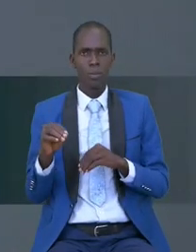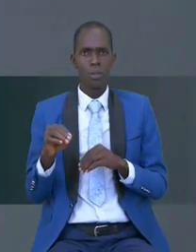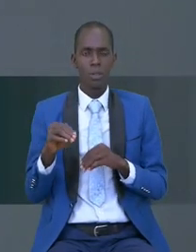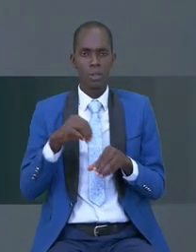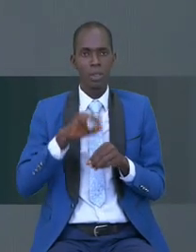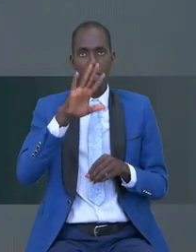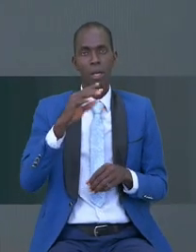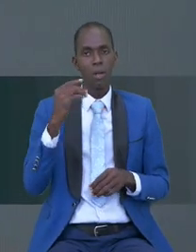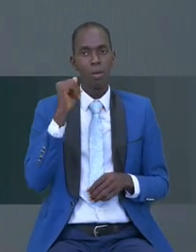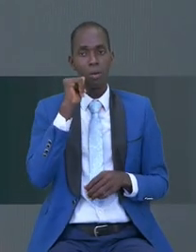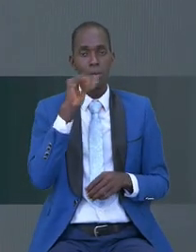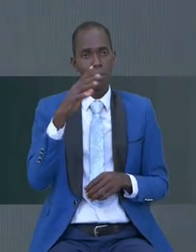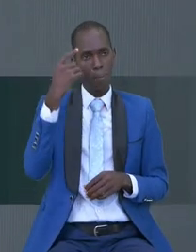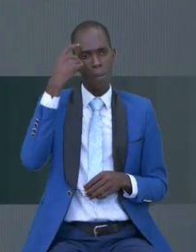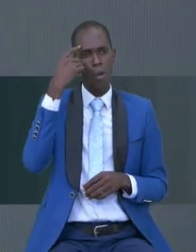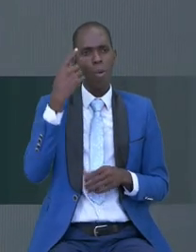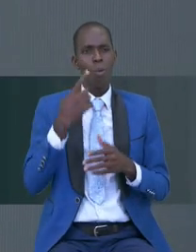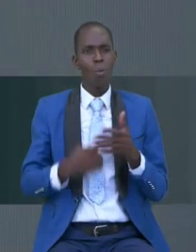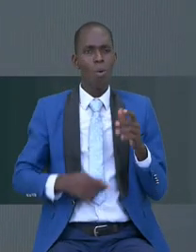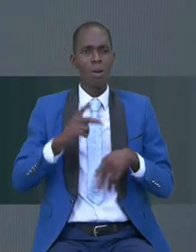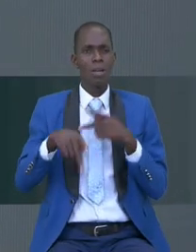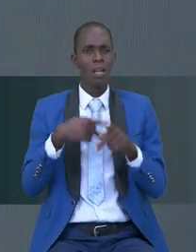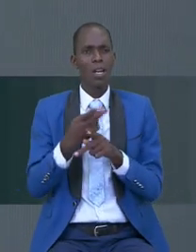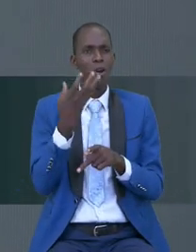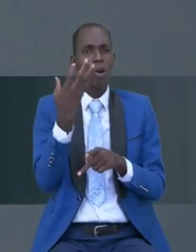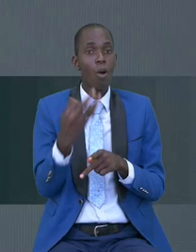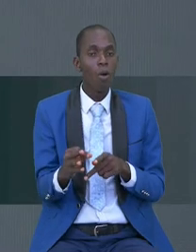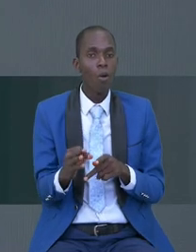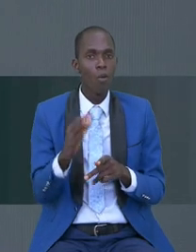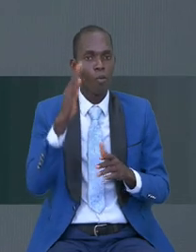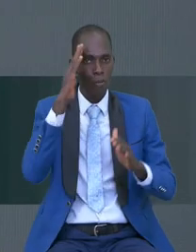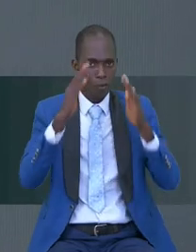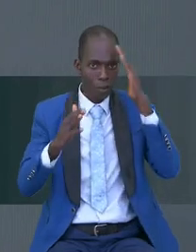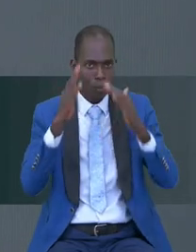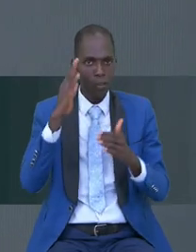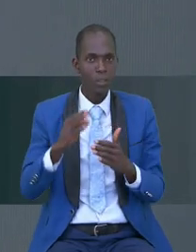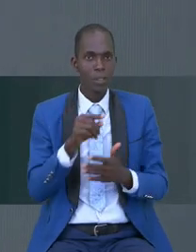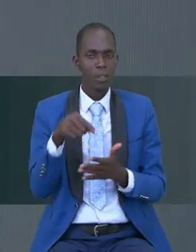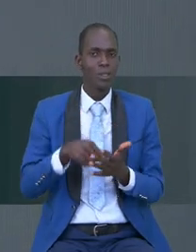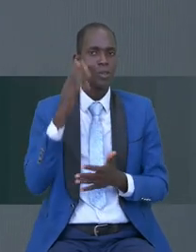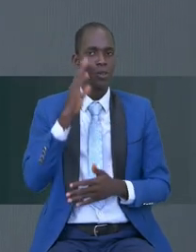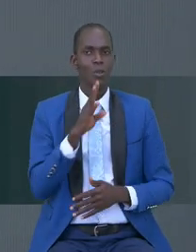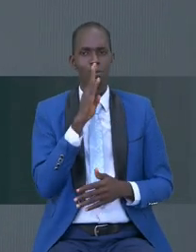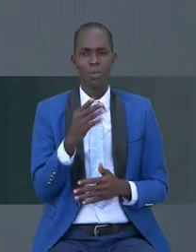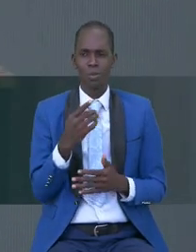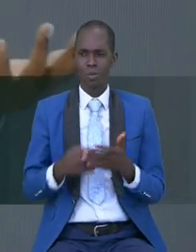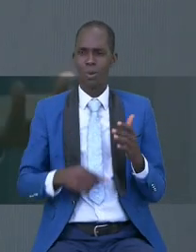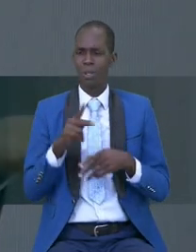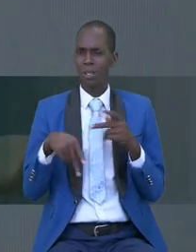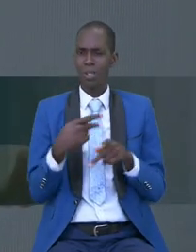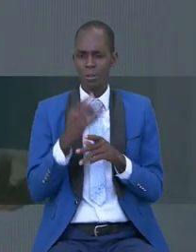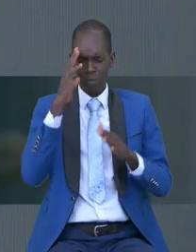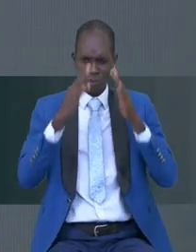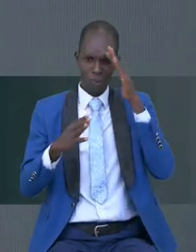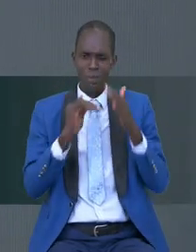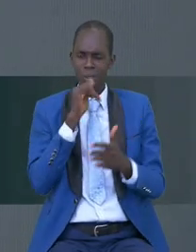cast in her mind, what manner of salutation is this that this should be? I never heard any salutation like this before. I